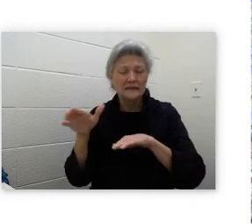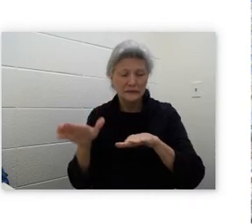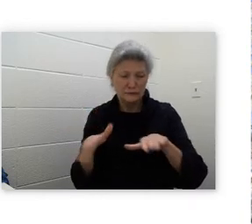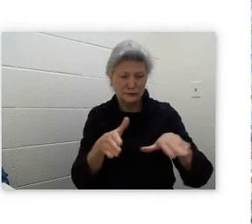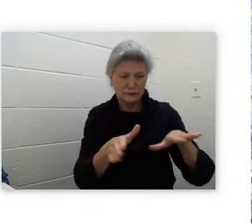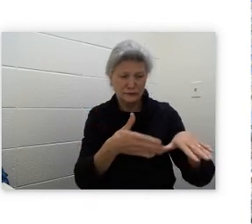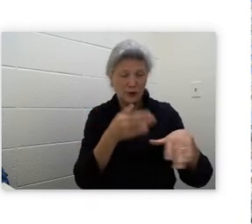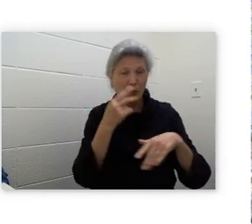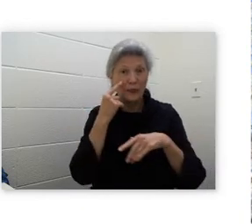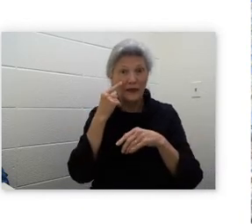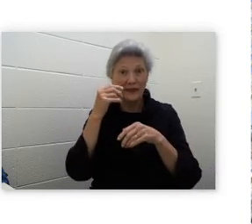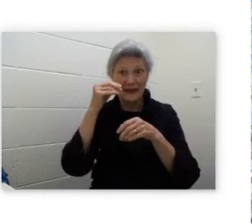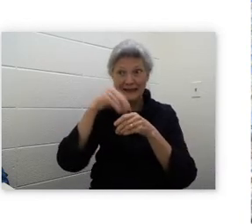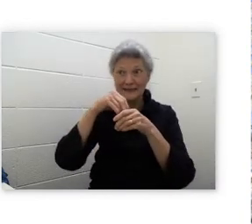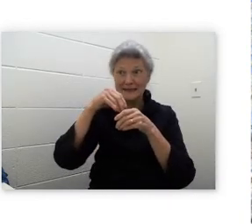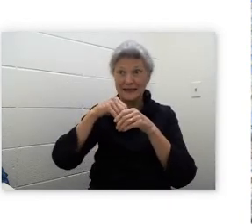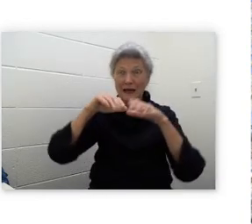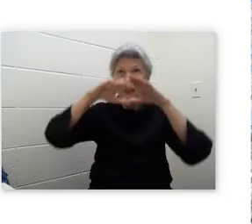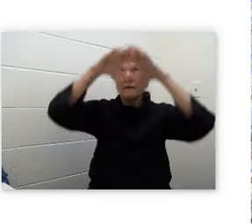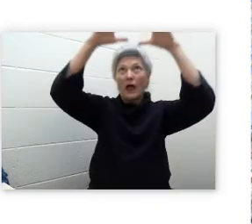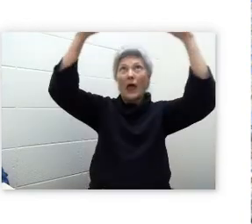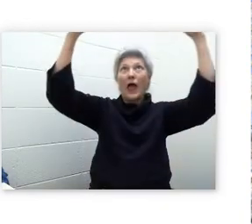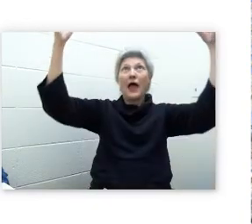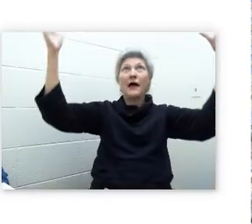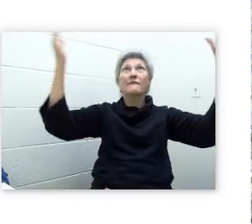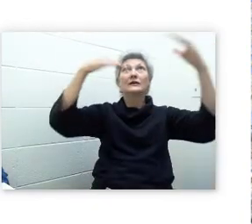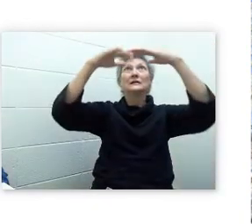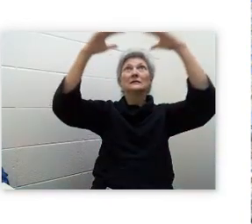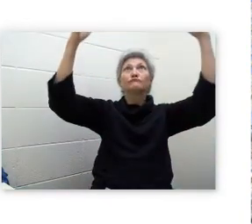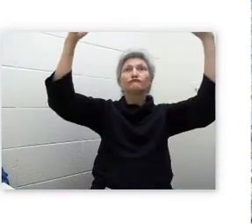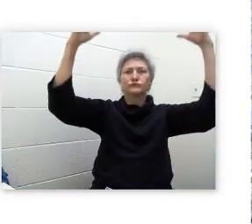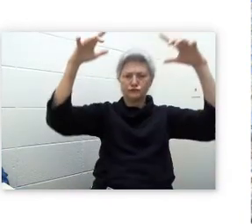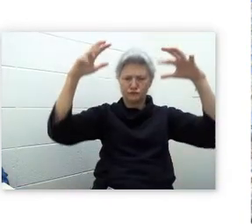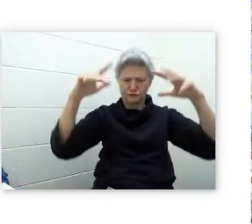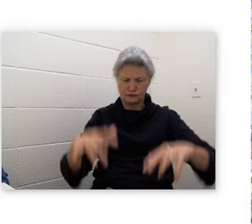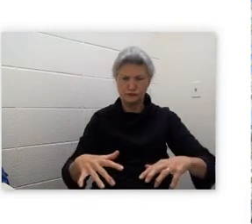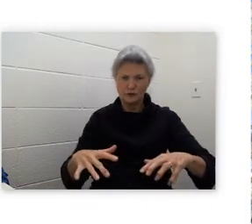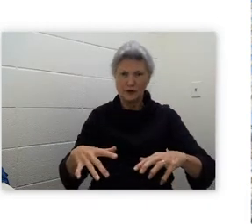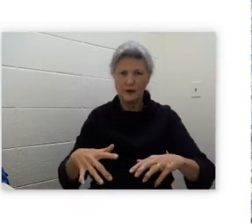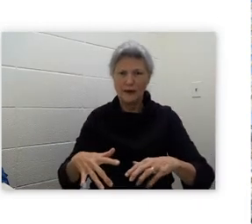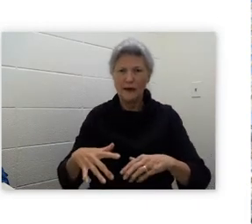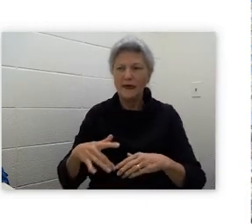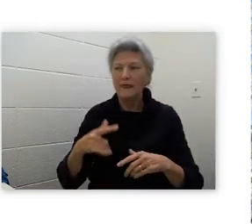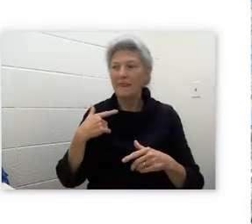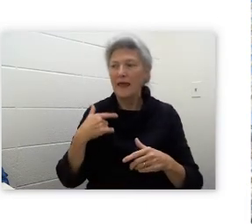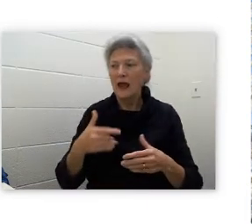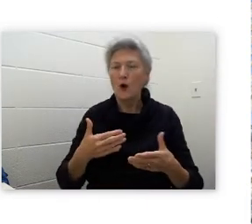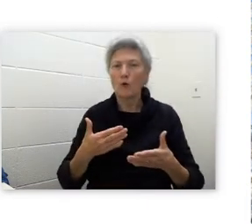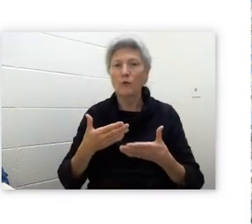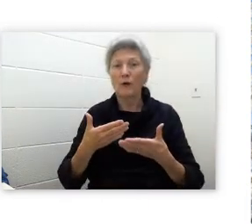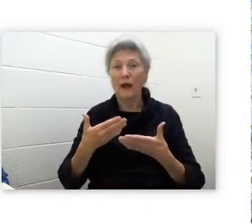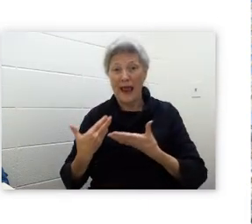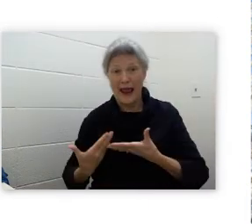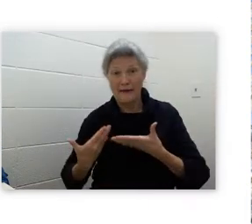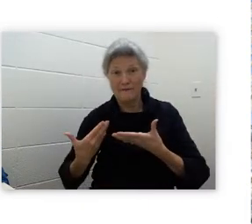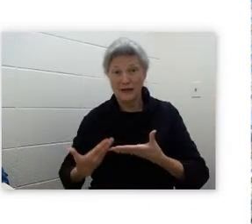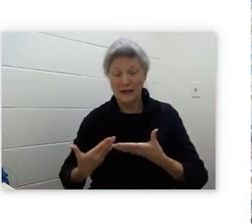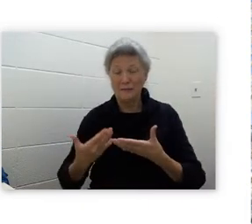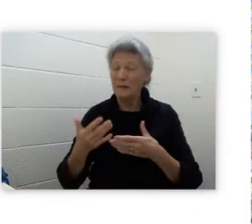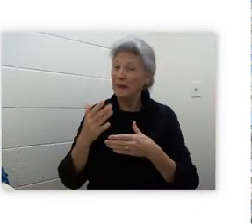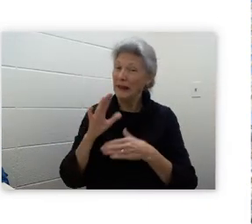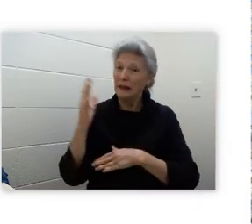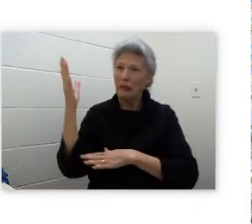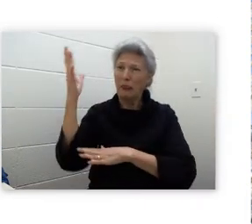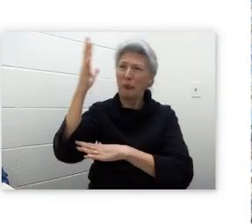think the inner dome of heaven had fallen. They are dragged to the withered bracken by the load, and they seem not to break,